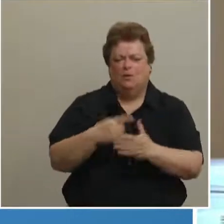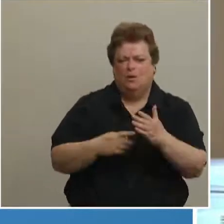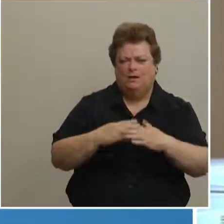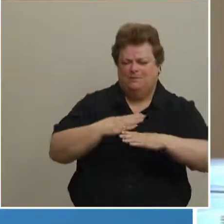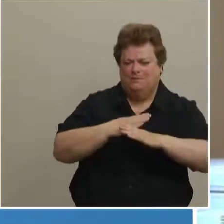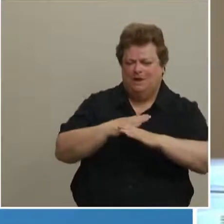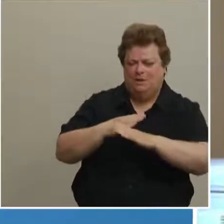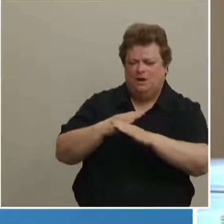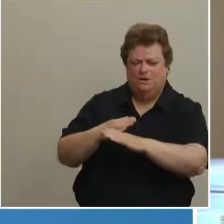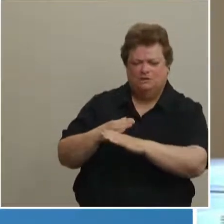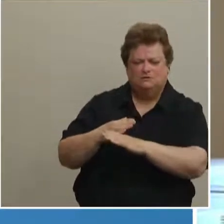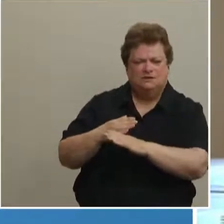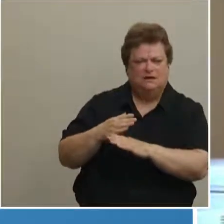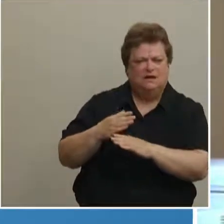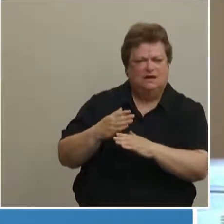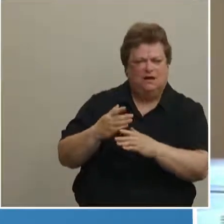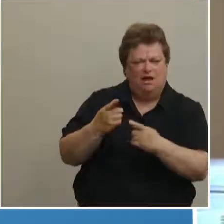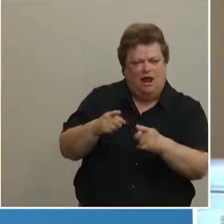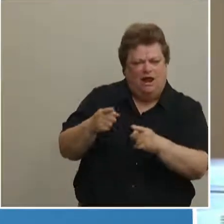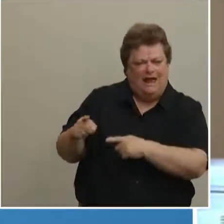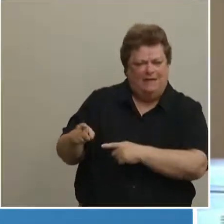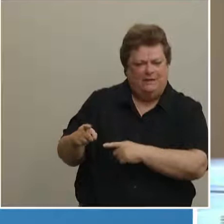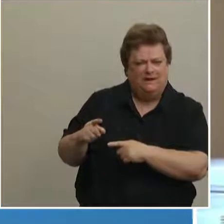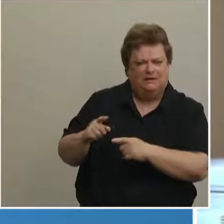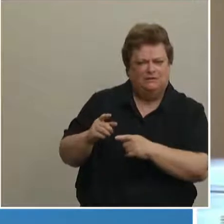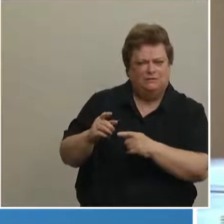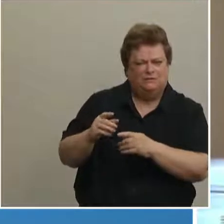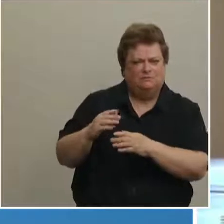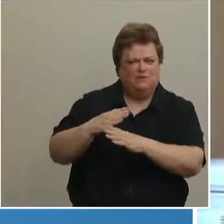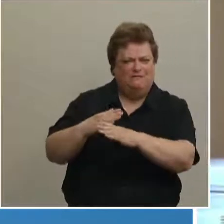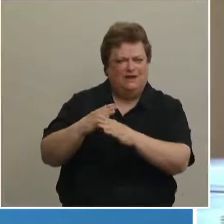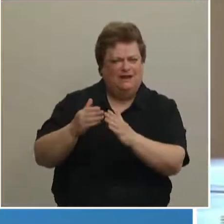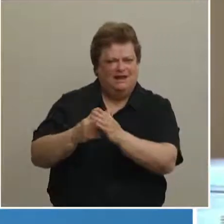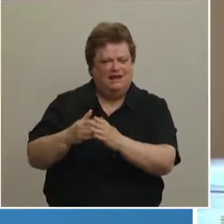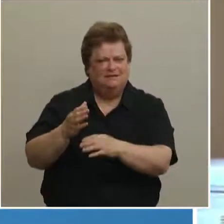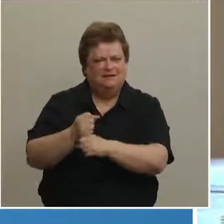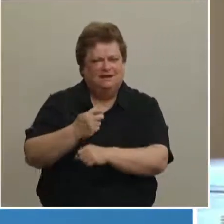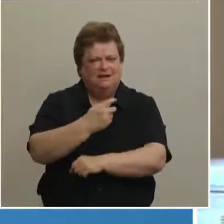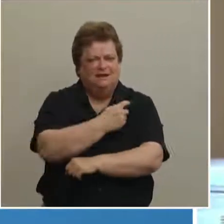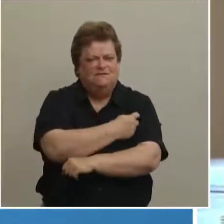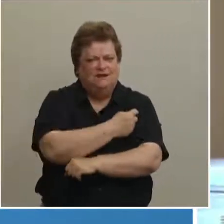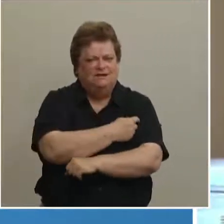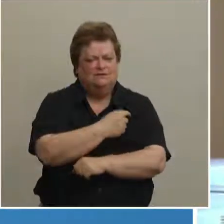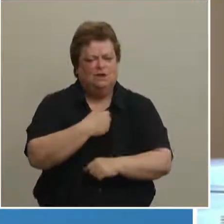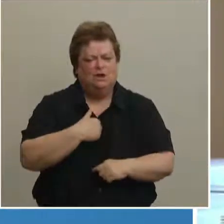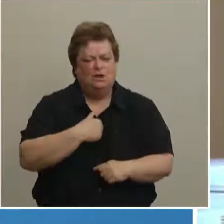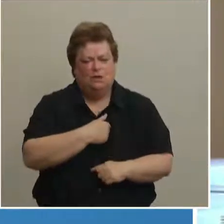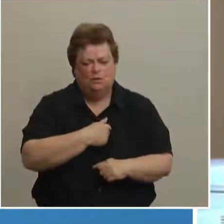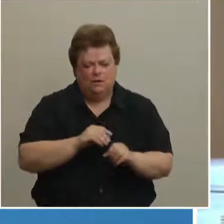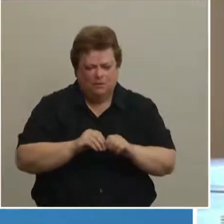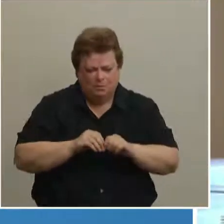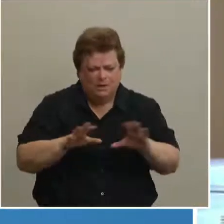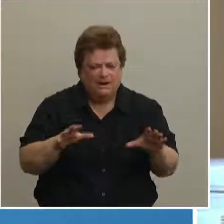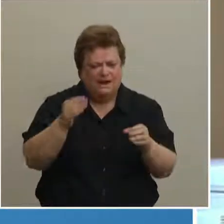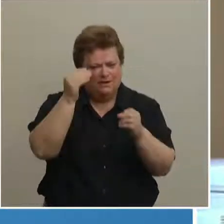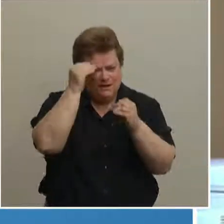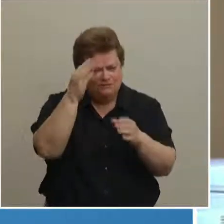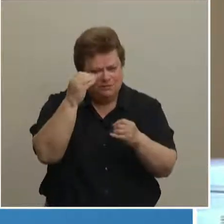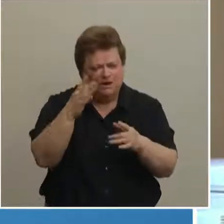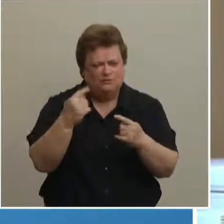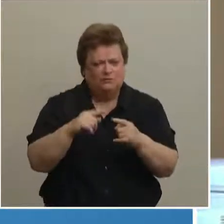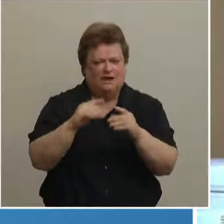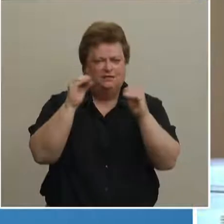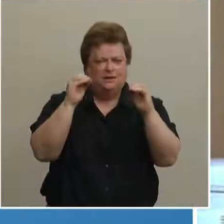those vaccines. We've also worked very closely with the health department to put out a lot of information and try to educate